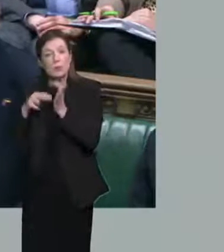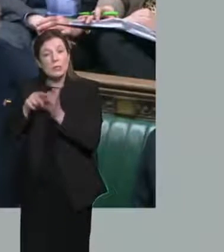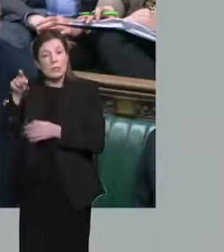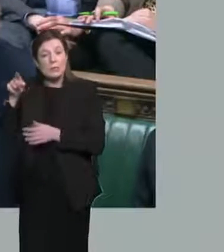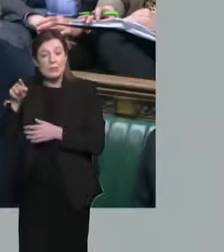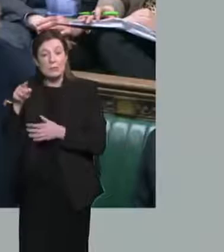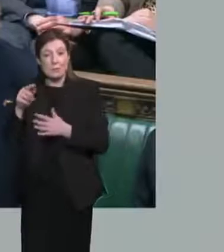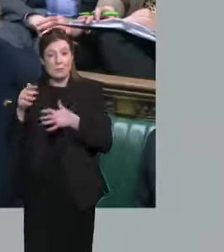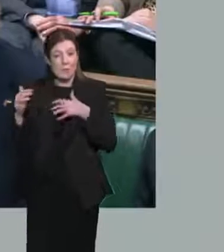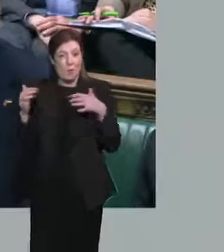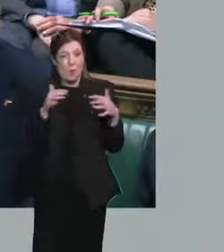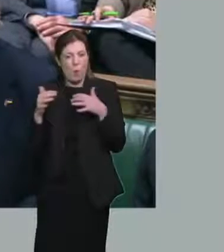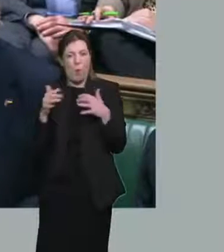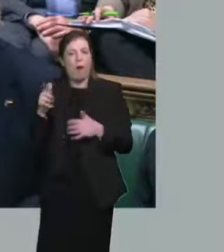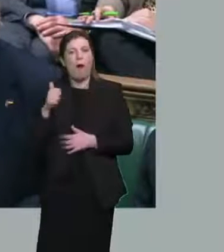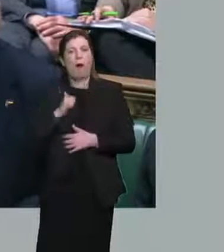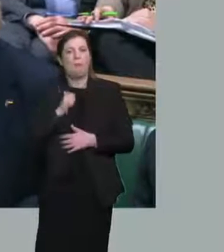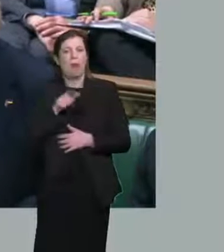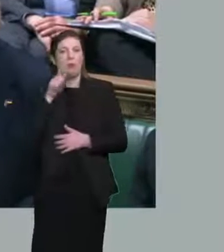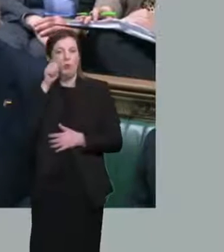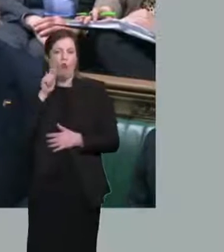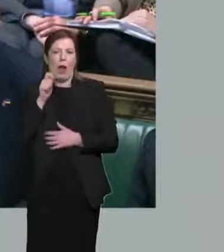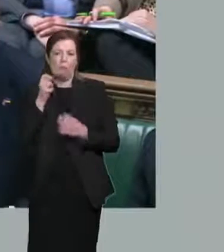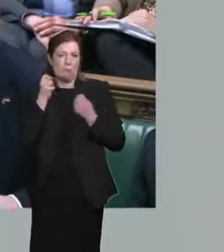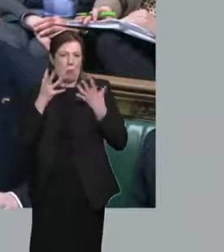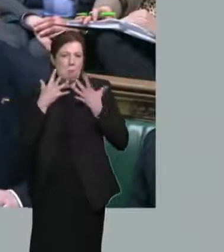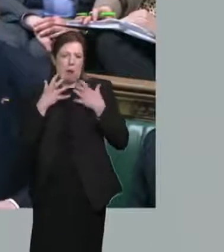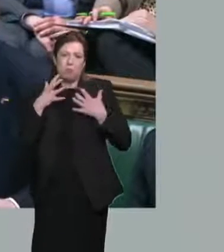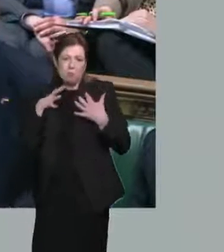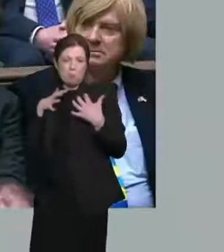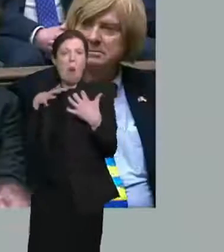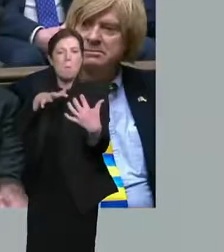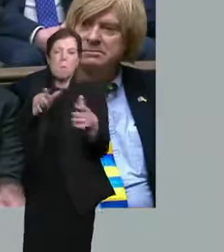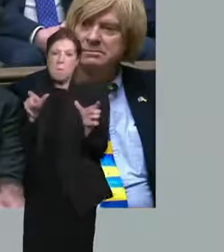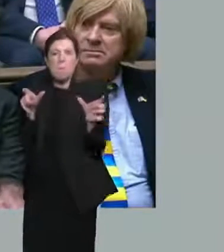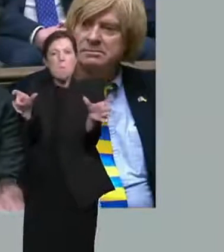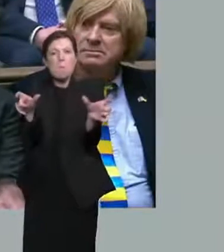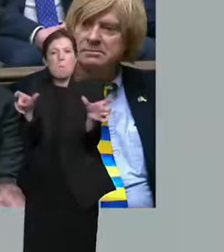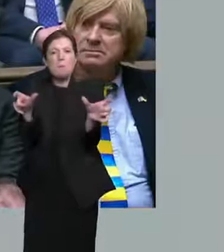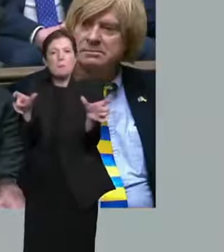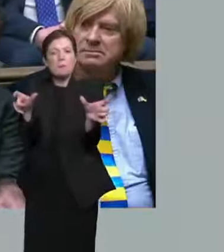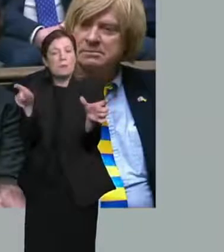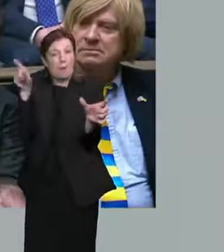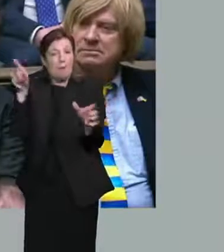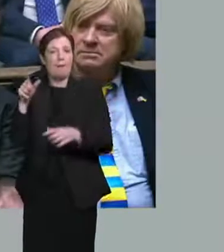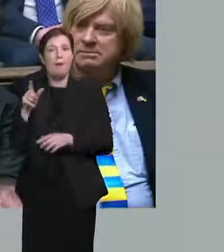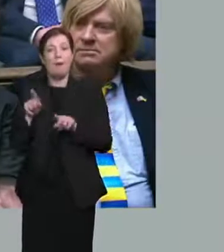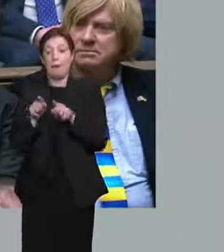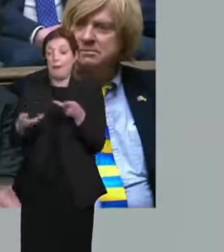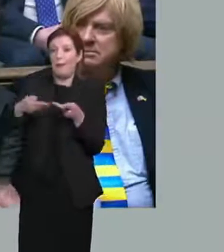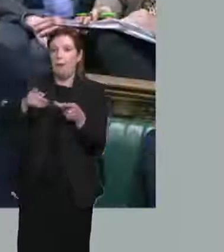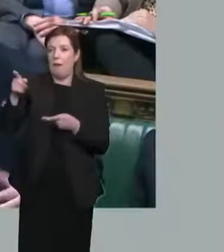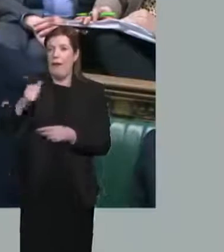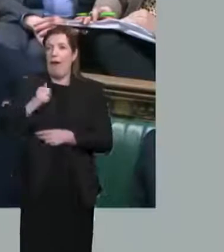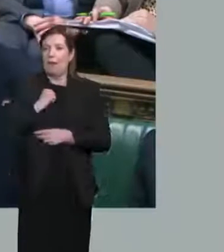the resistance of the Ukrainians, the heroic resistance of the Ukrainians, but the unity of the rest of the world,